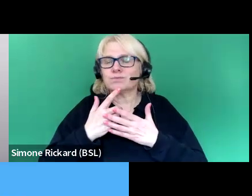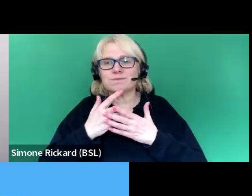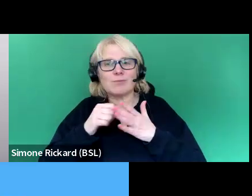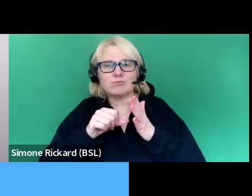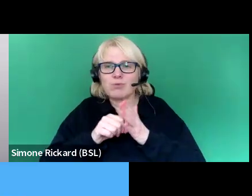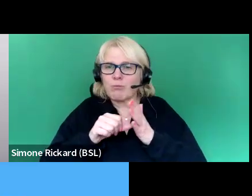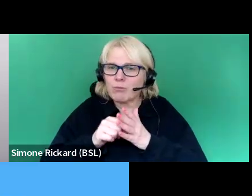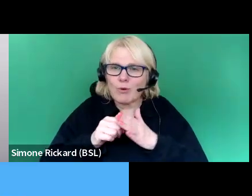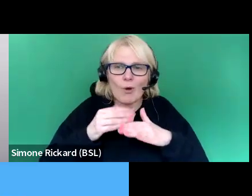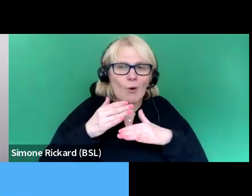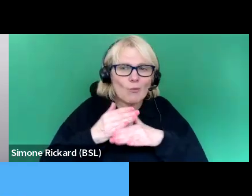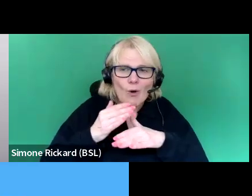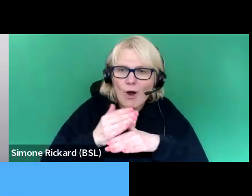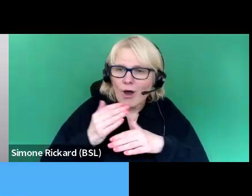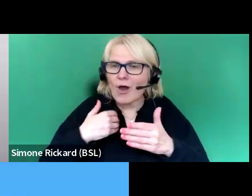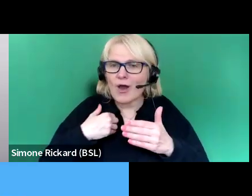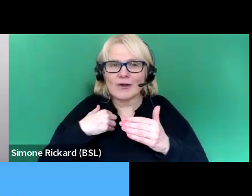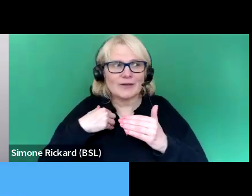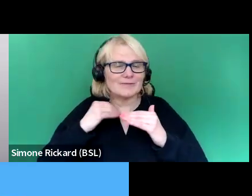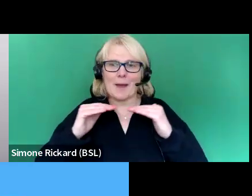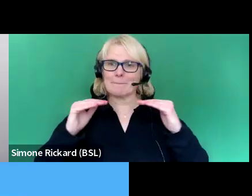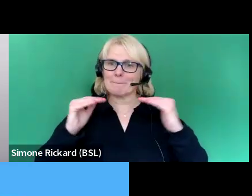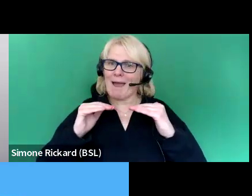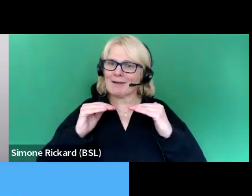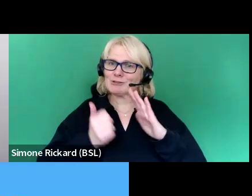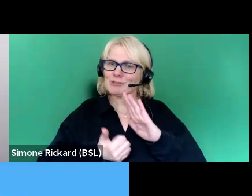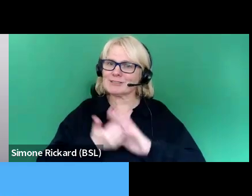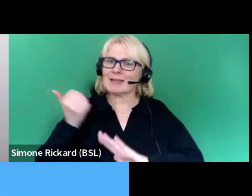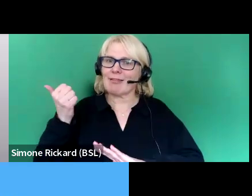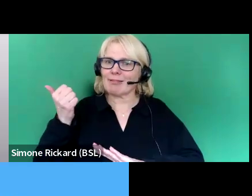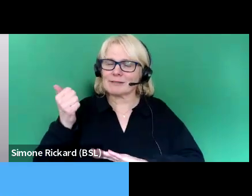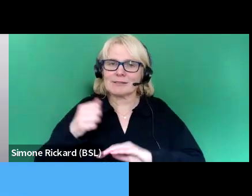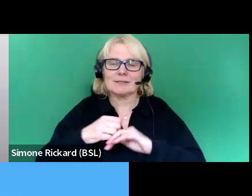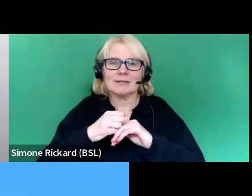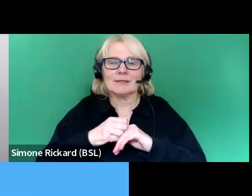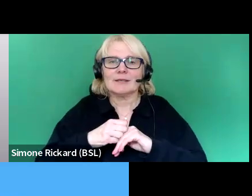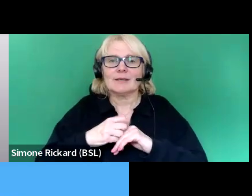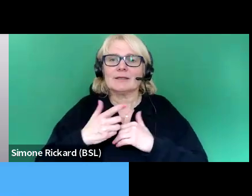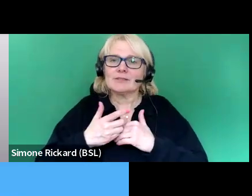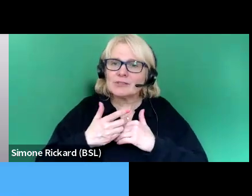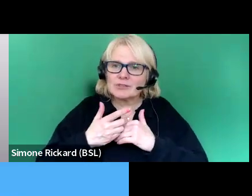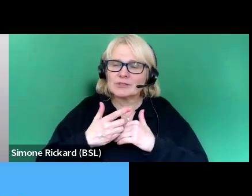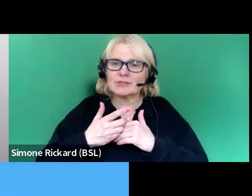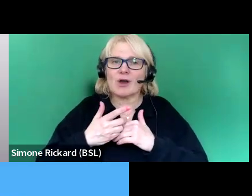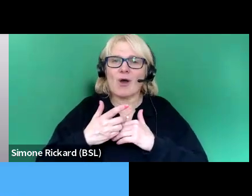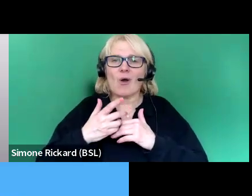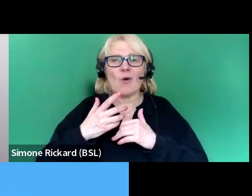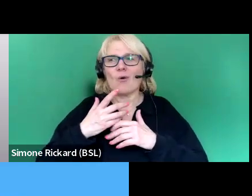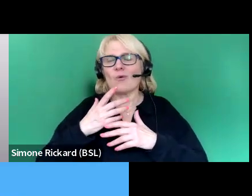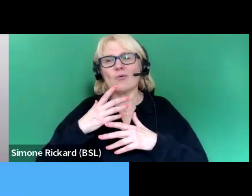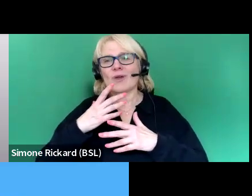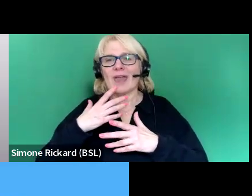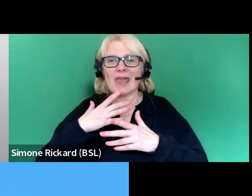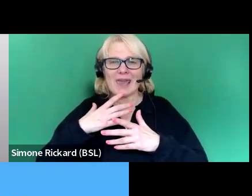that matched his capabilities and his ability, so he wasn't stretched or